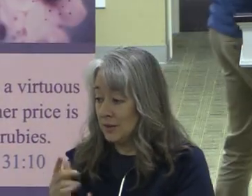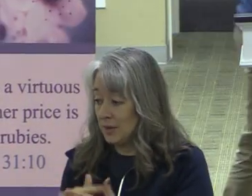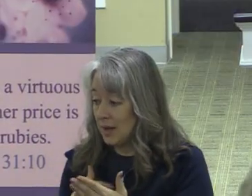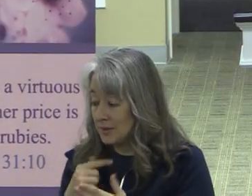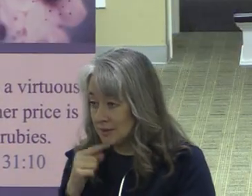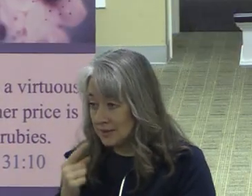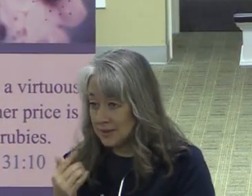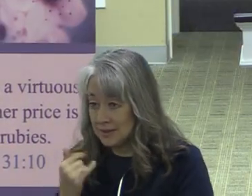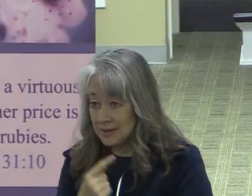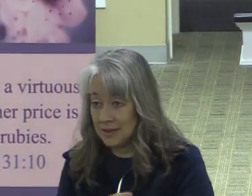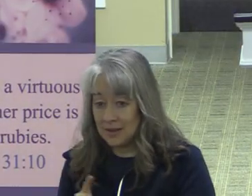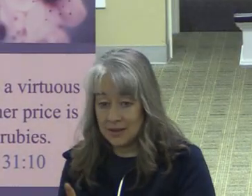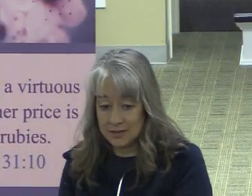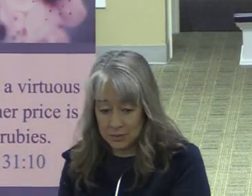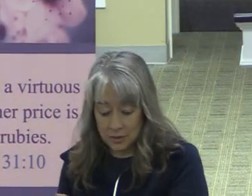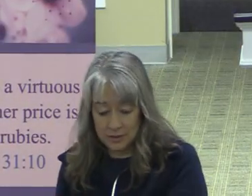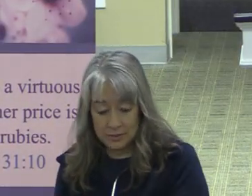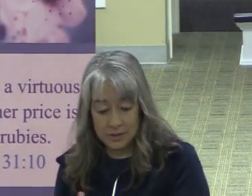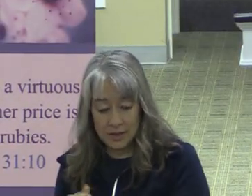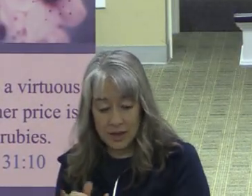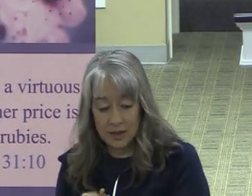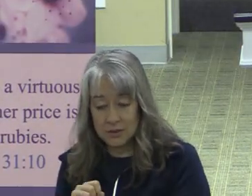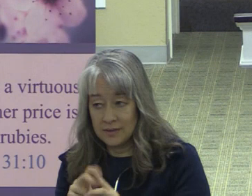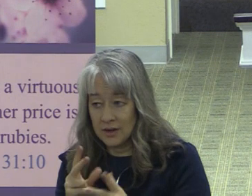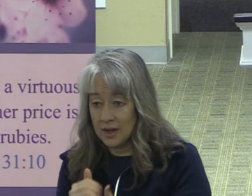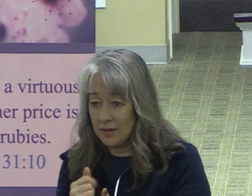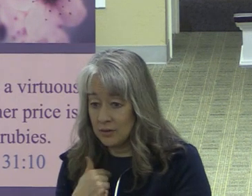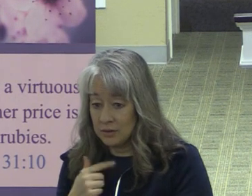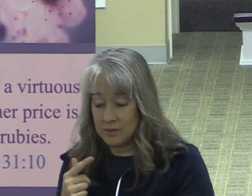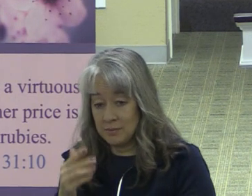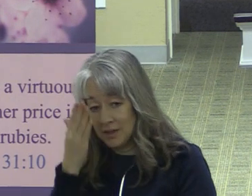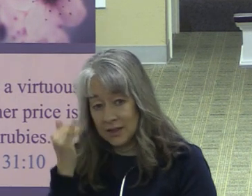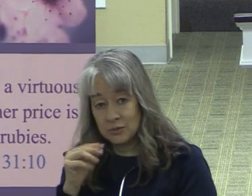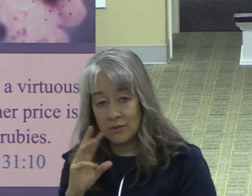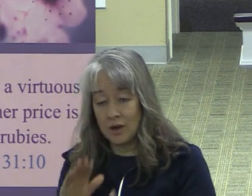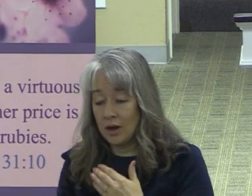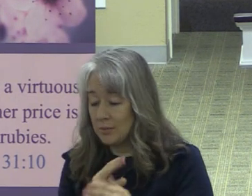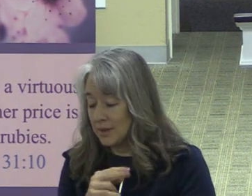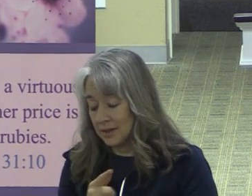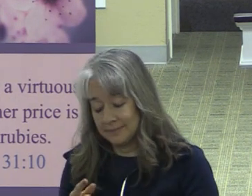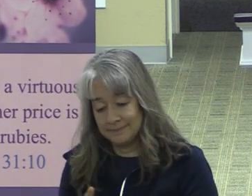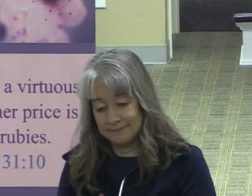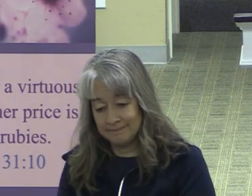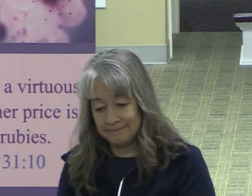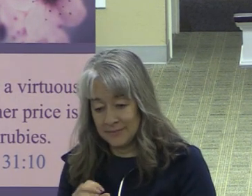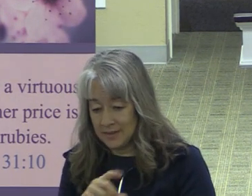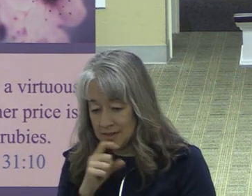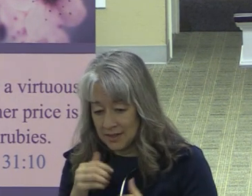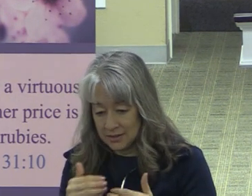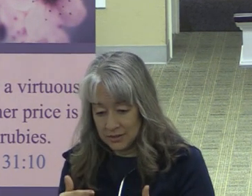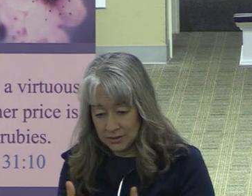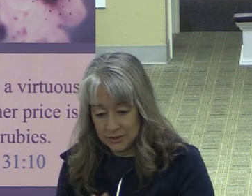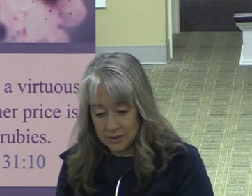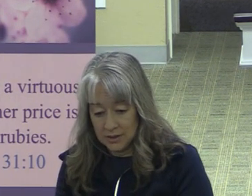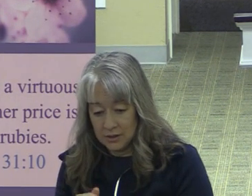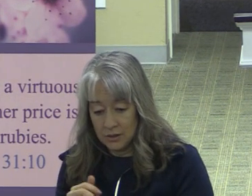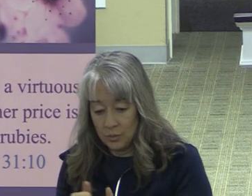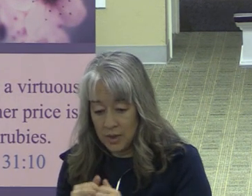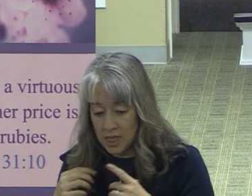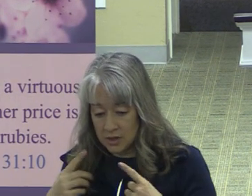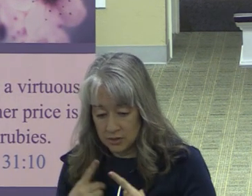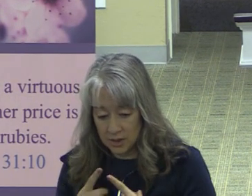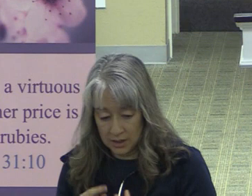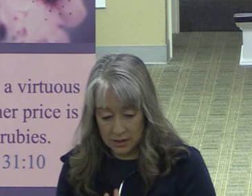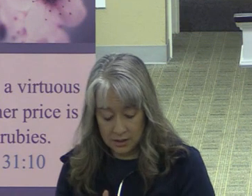I'm going to say today as well. And that was extremely helpful to me, because we've all been there in the desert, you know, with the